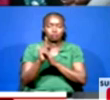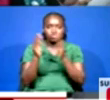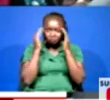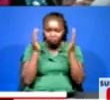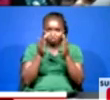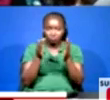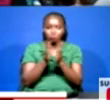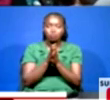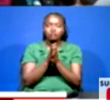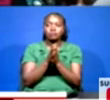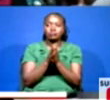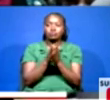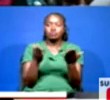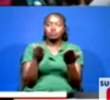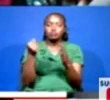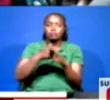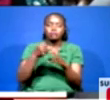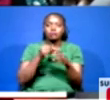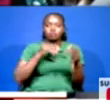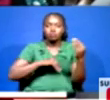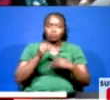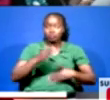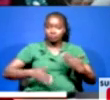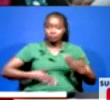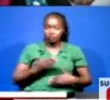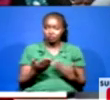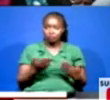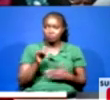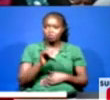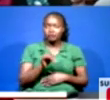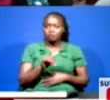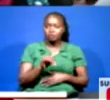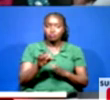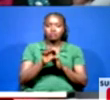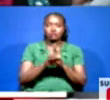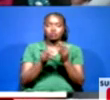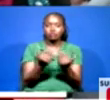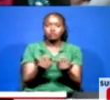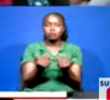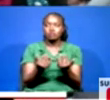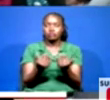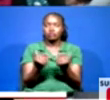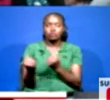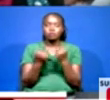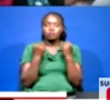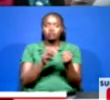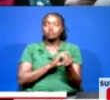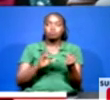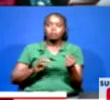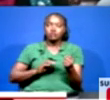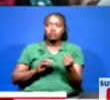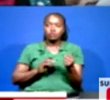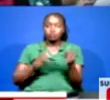attention on fighting corruption. And we are very happy that as constituted now, it's a very stable commission that